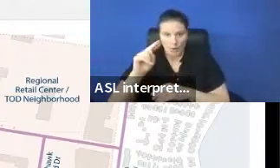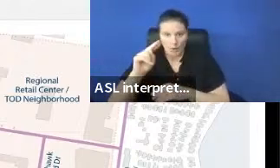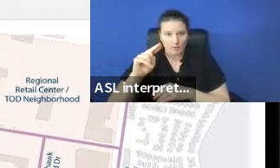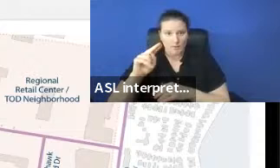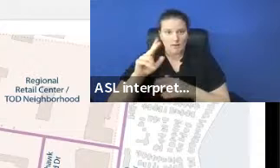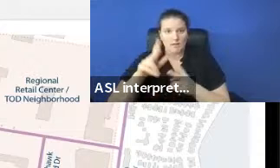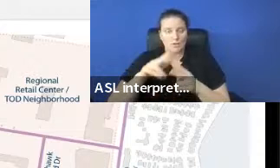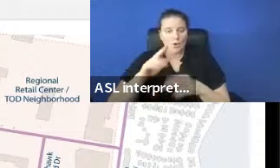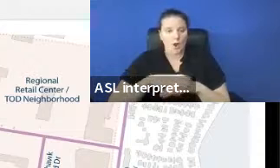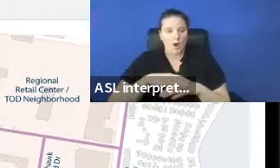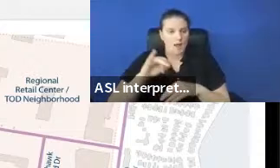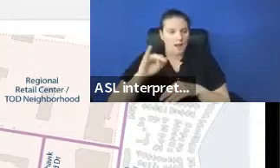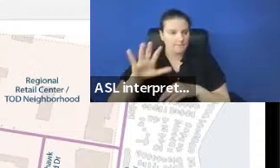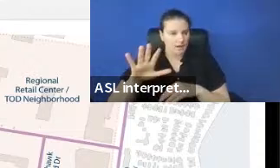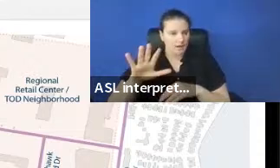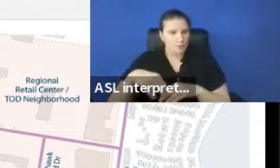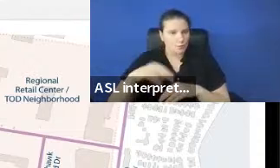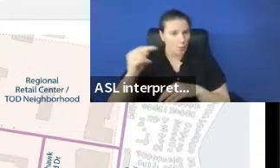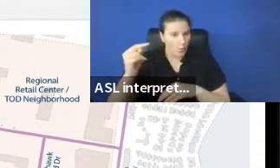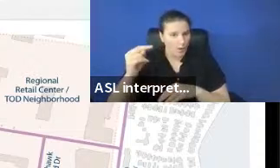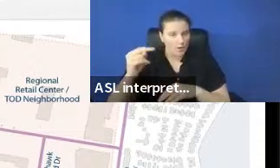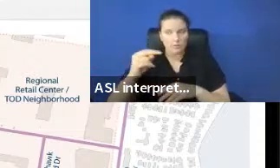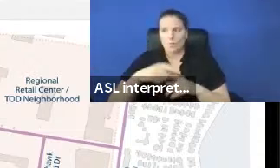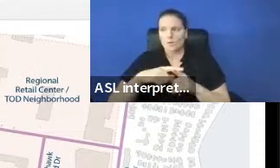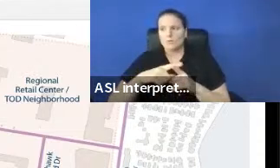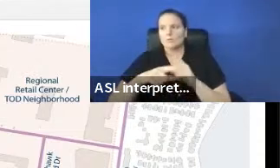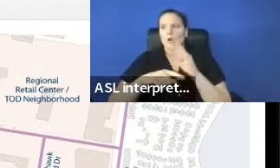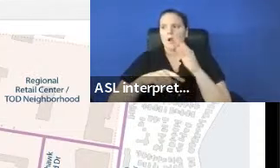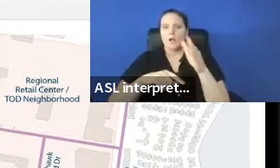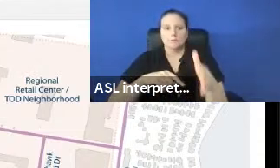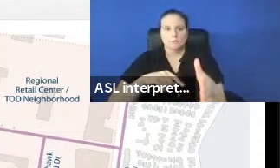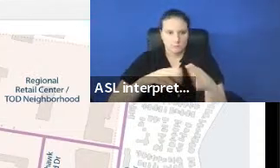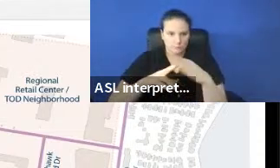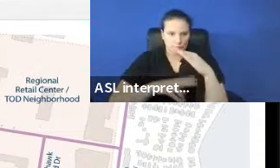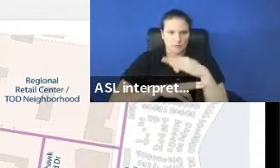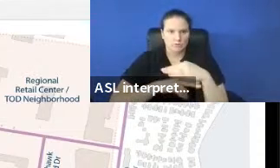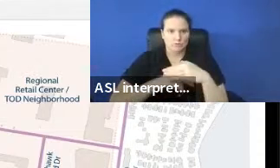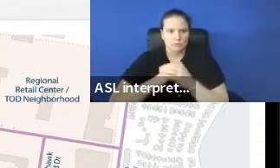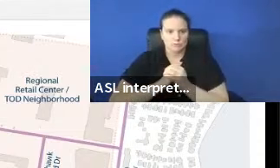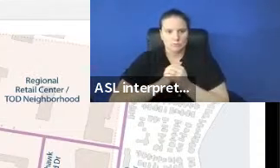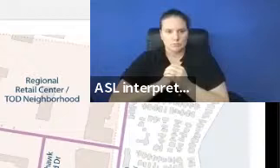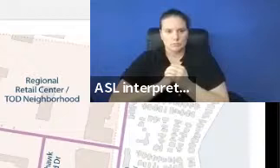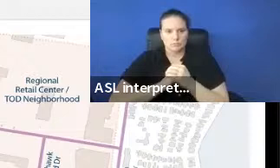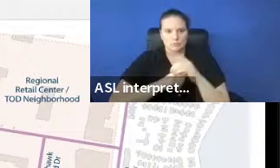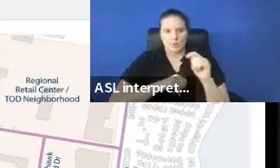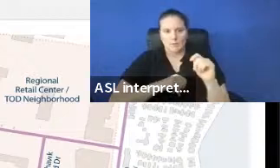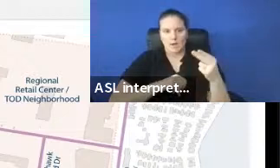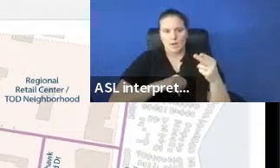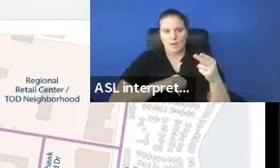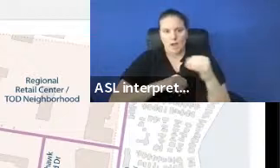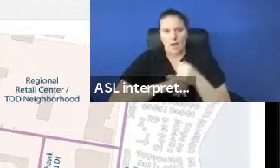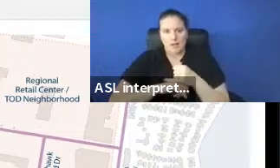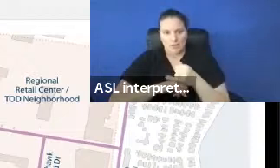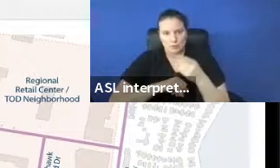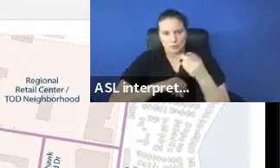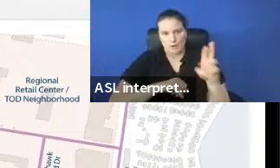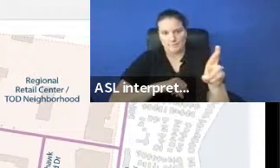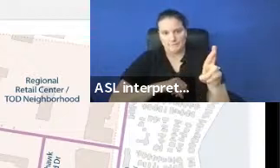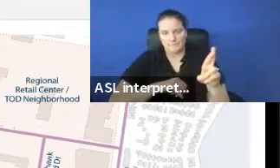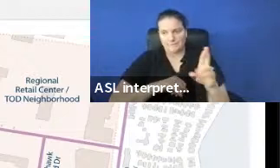get onto I-5 going north or to go across the bridge to Tomahawk Island Drive. If you're